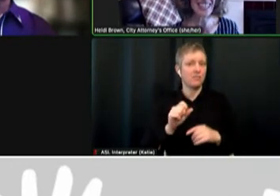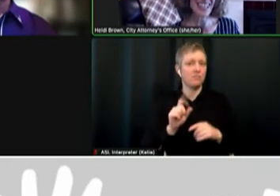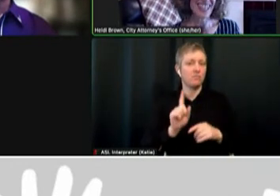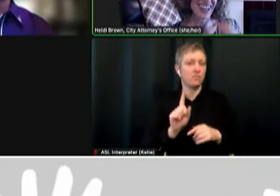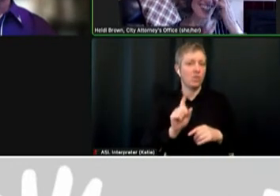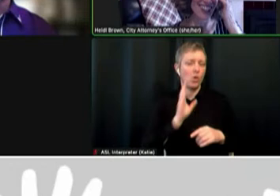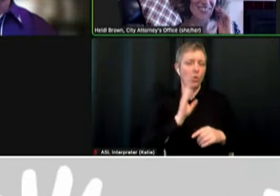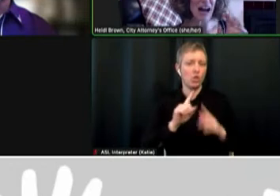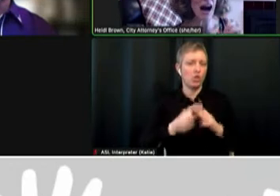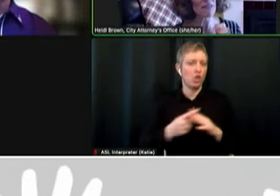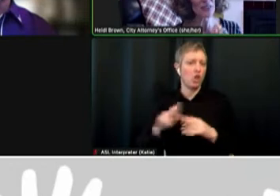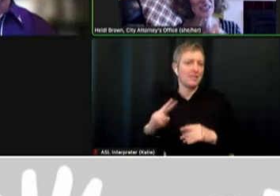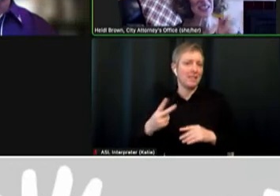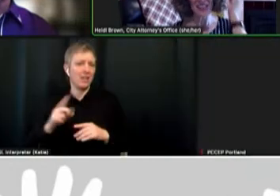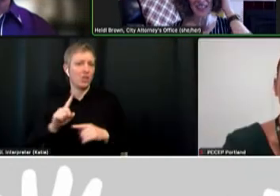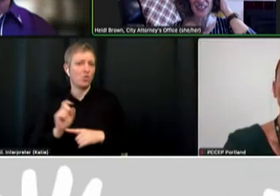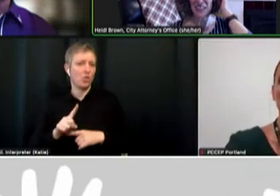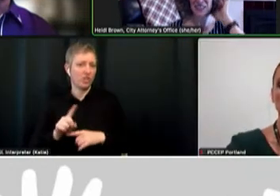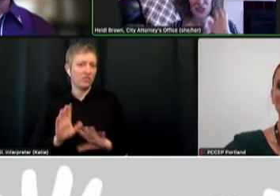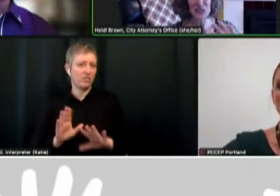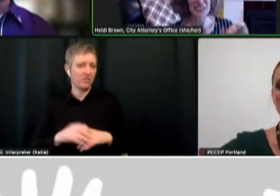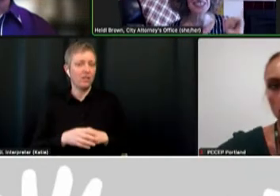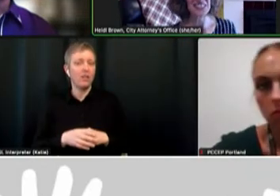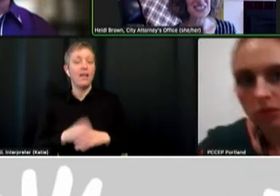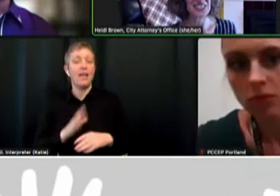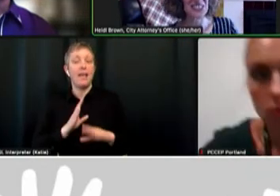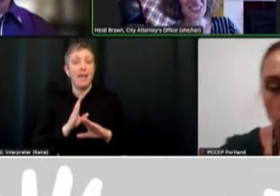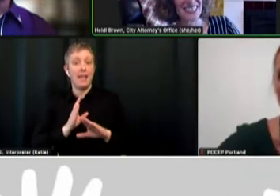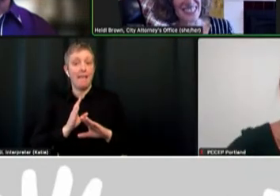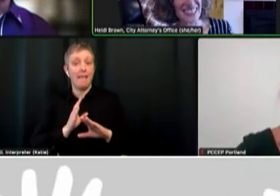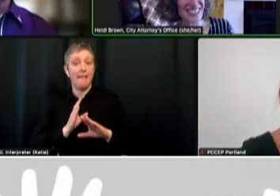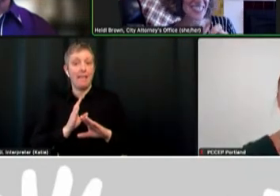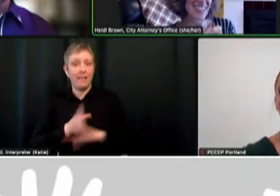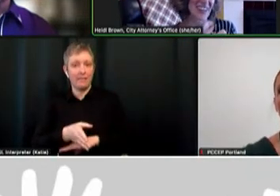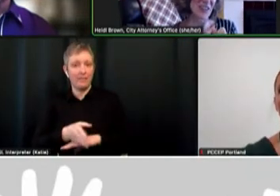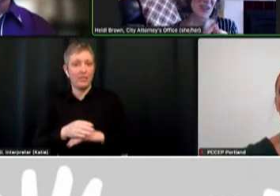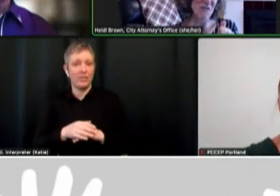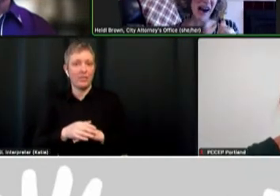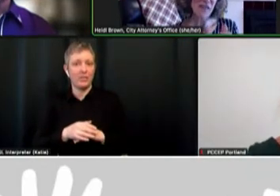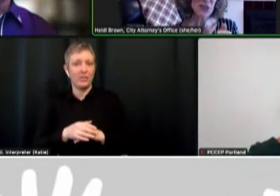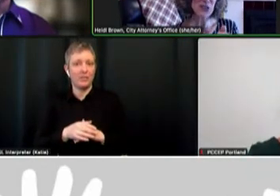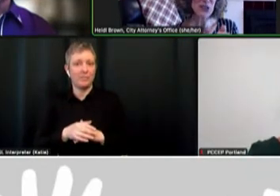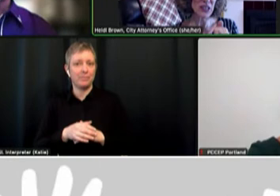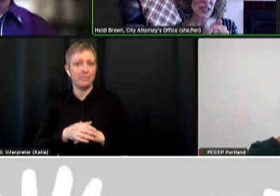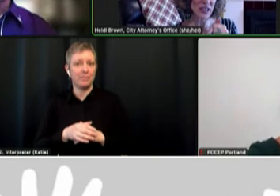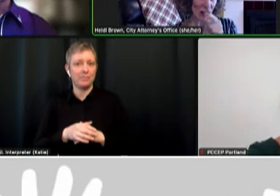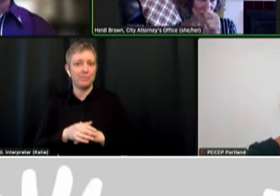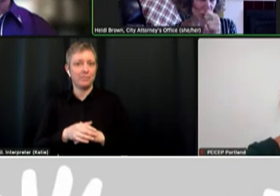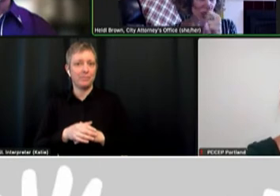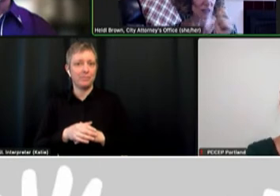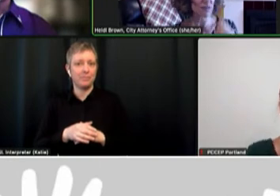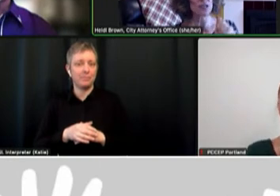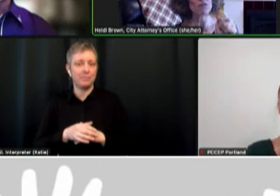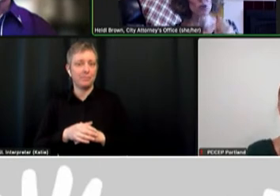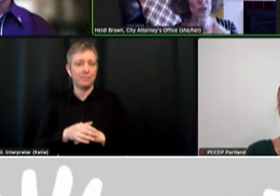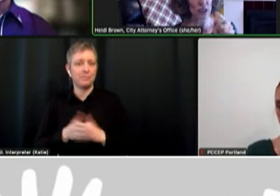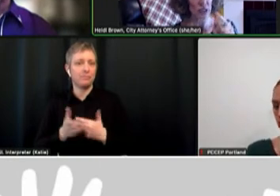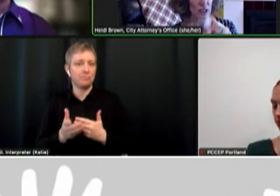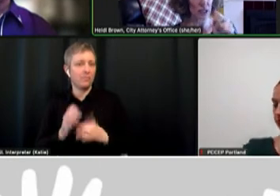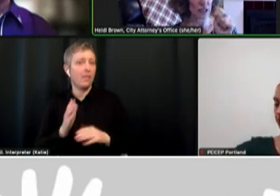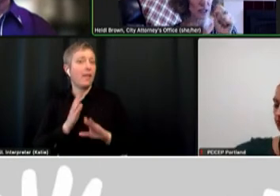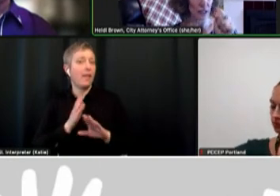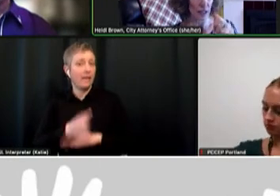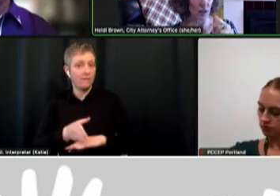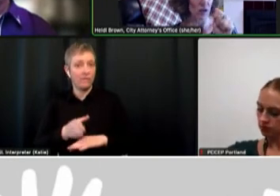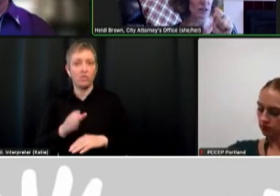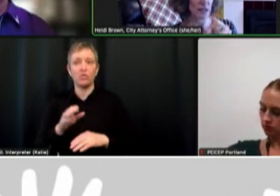first. After they, and it's always great to see you too, thanks. After the officer gives the full and